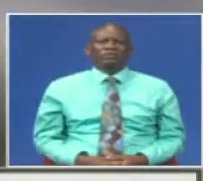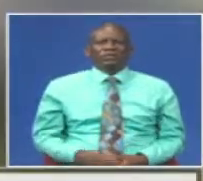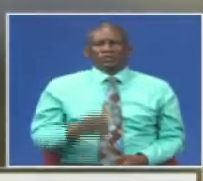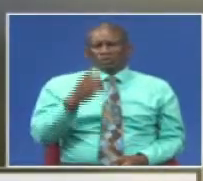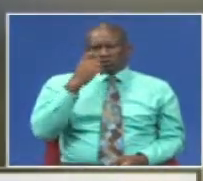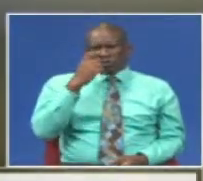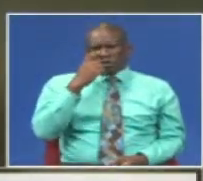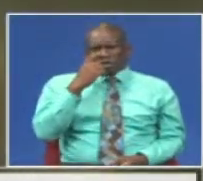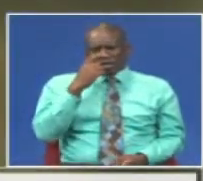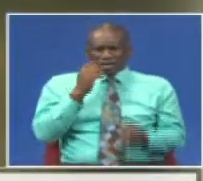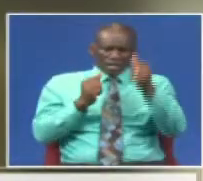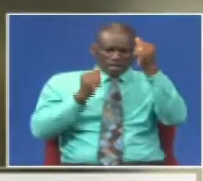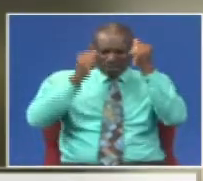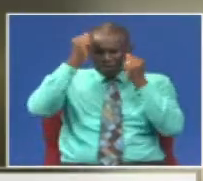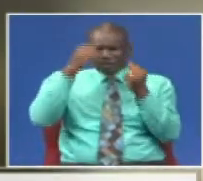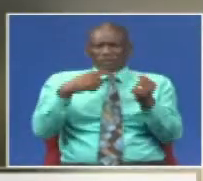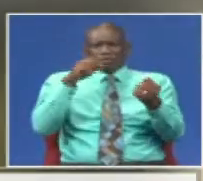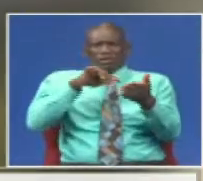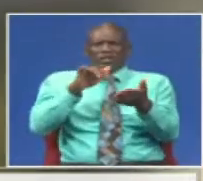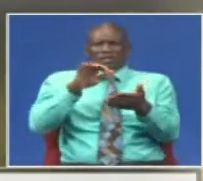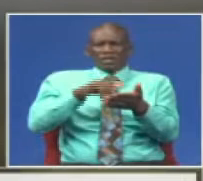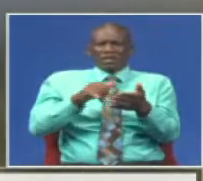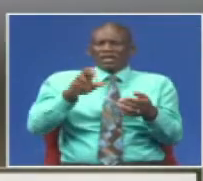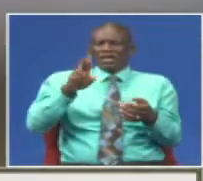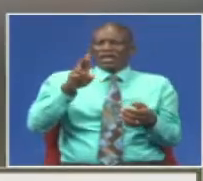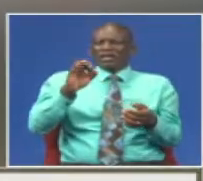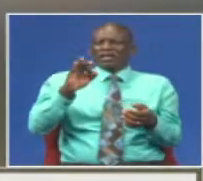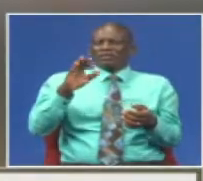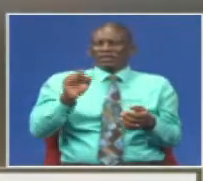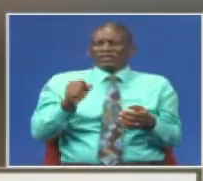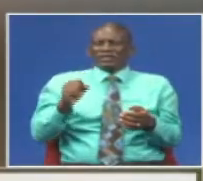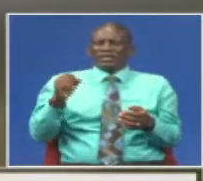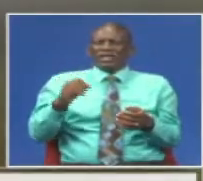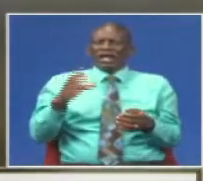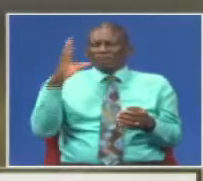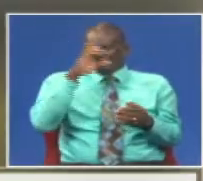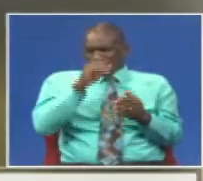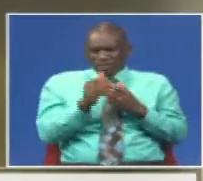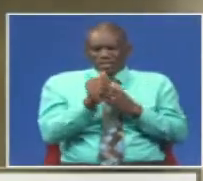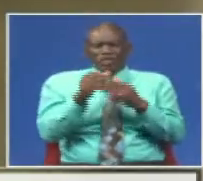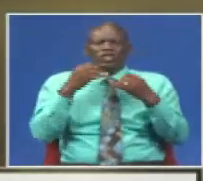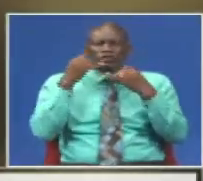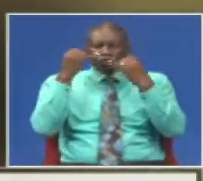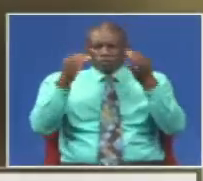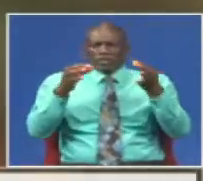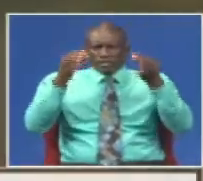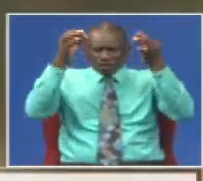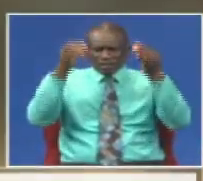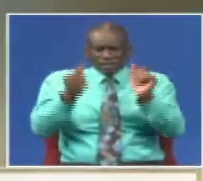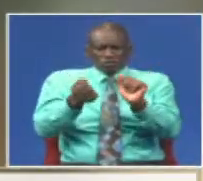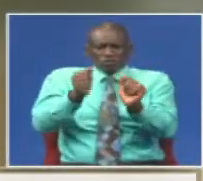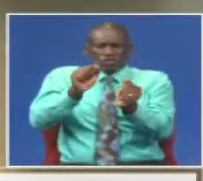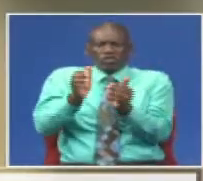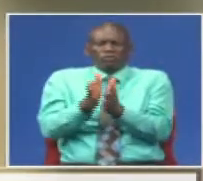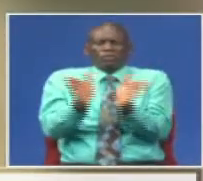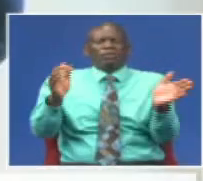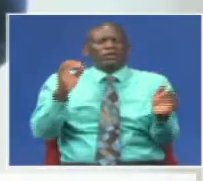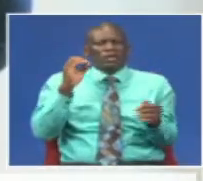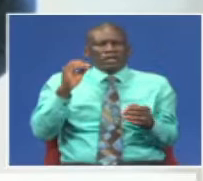Sudan's armed forces say RSF claims are misleading information designed to manipulate public